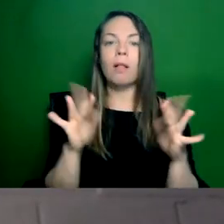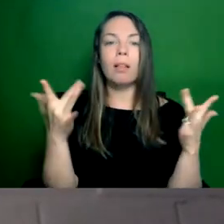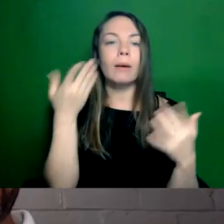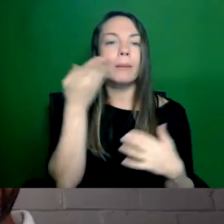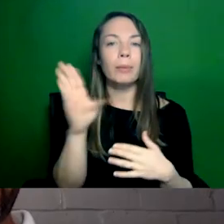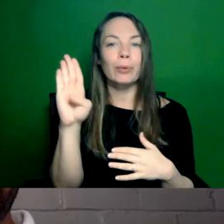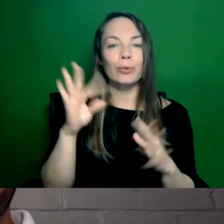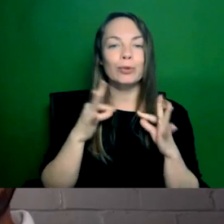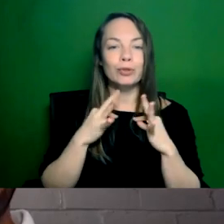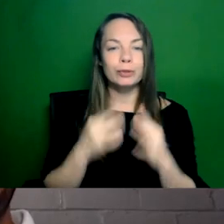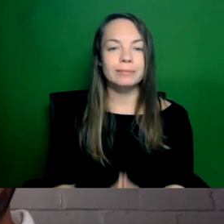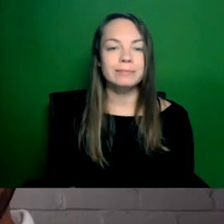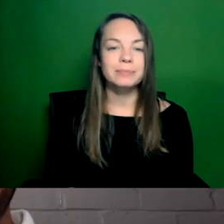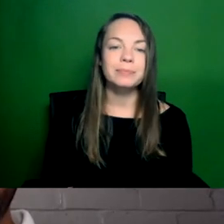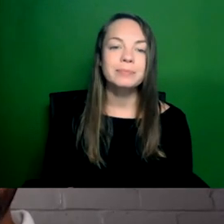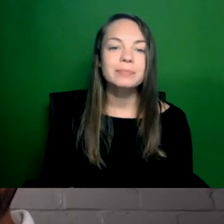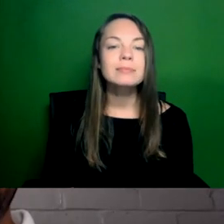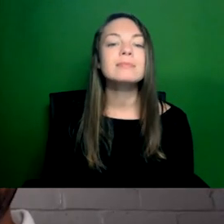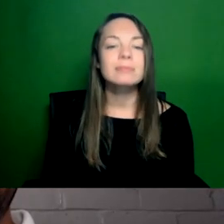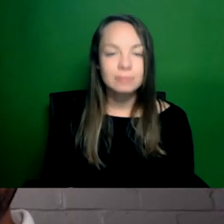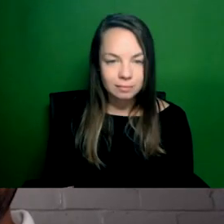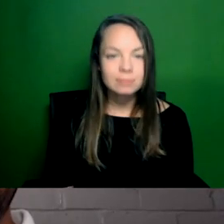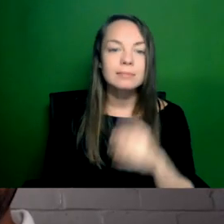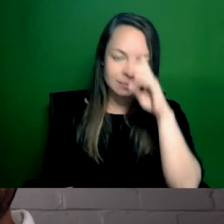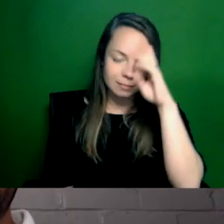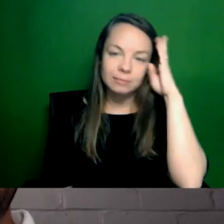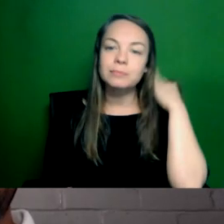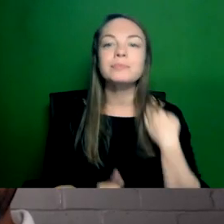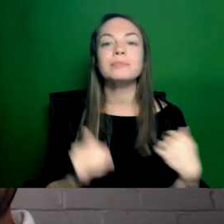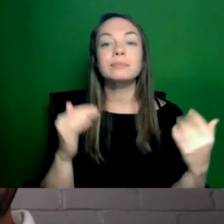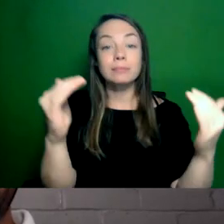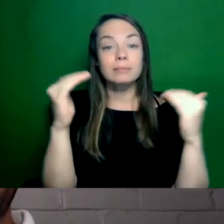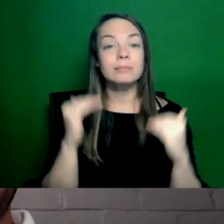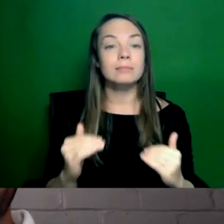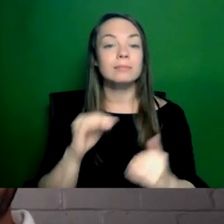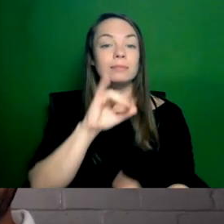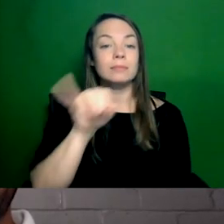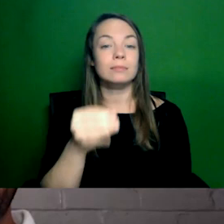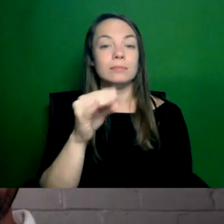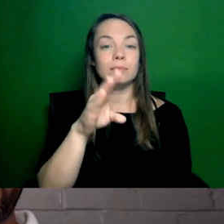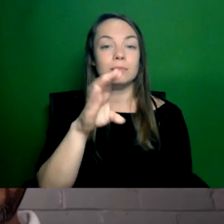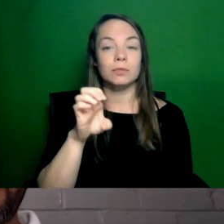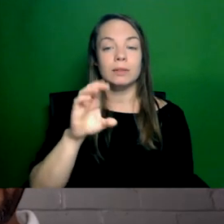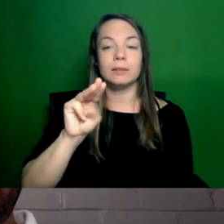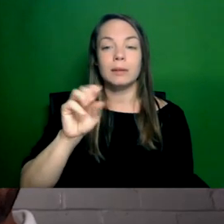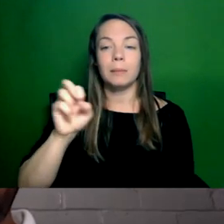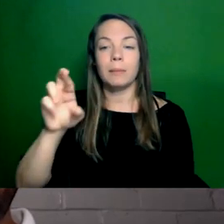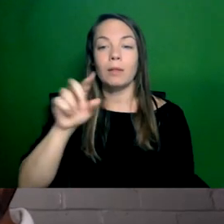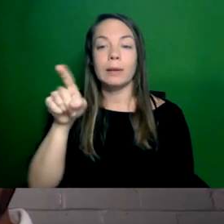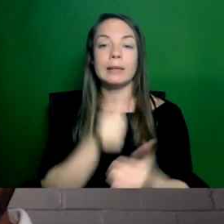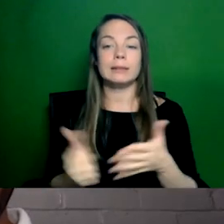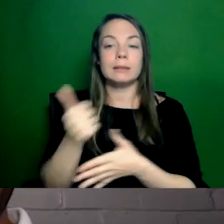shirt. Thank you, Will. Next, I'd like to introduce Jesse Mahler. Jesse is a senior program specialist on the